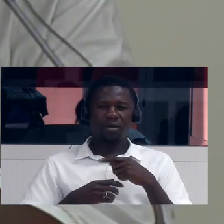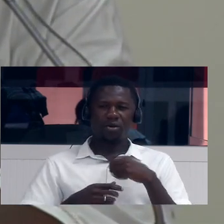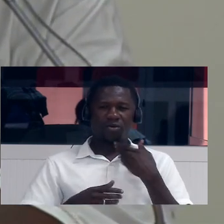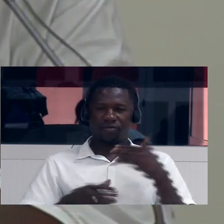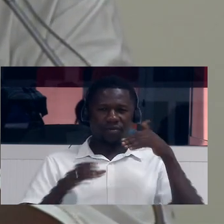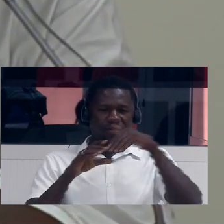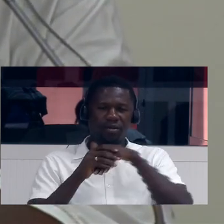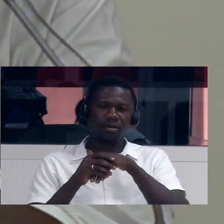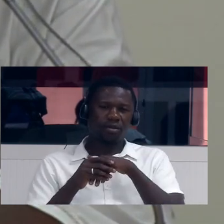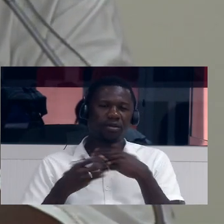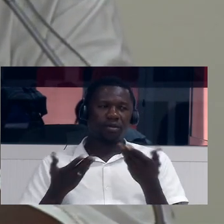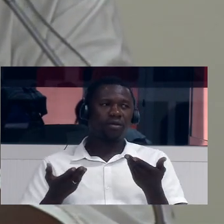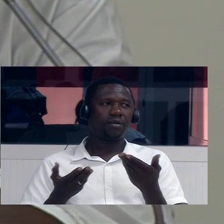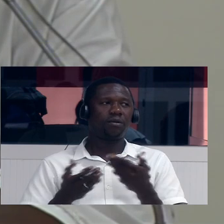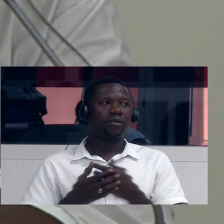interferences